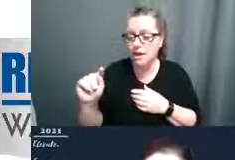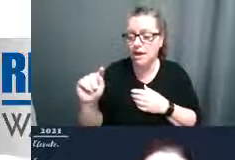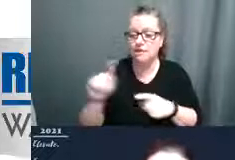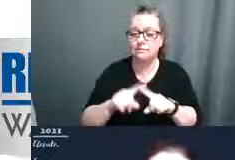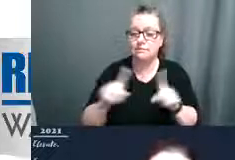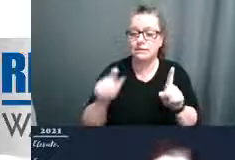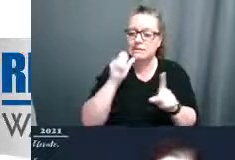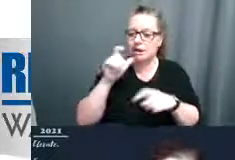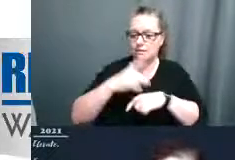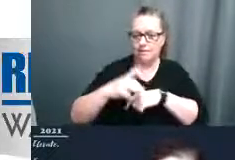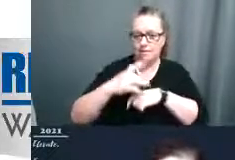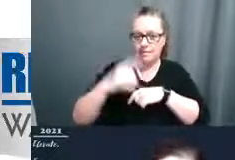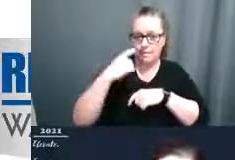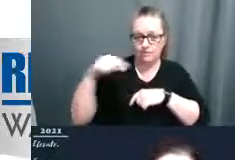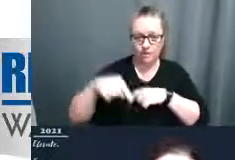not available for this session.